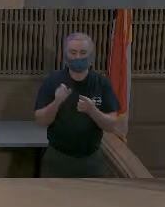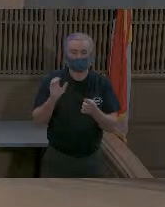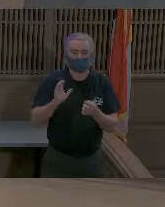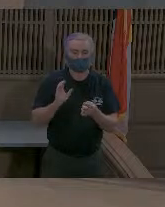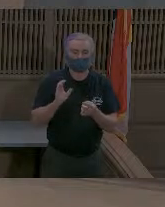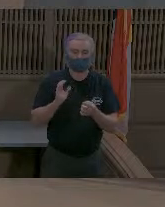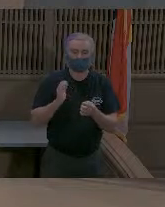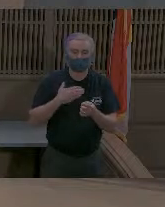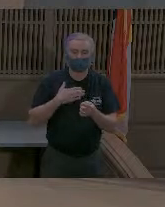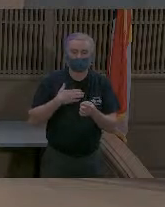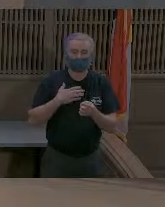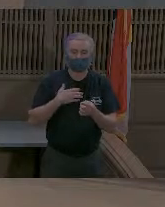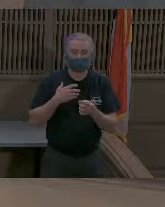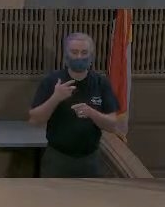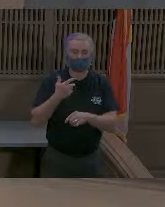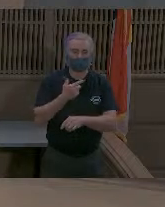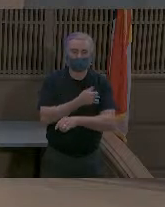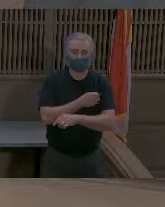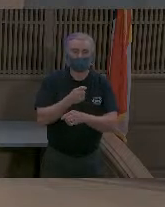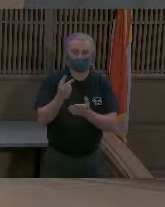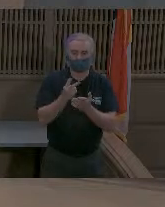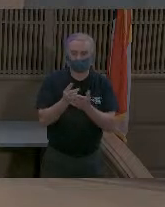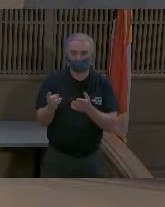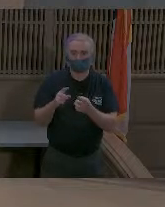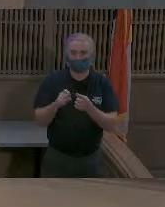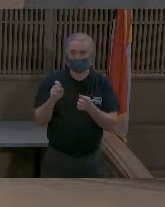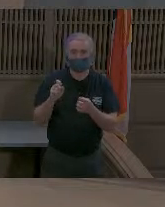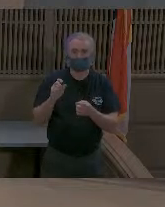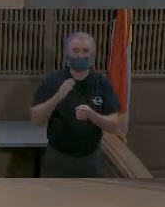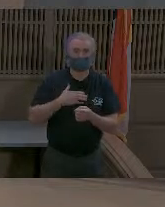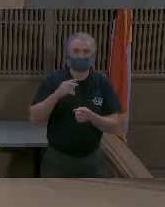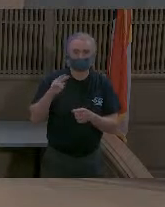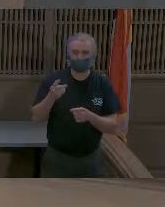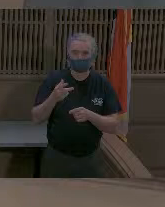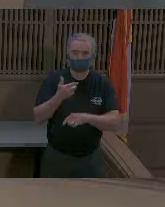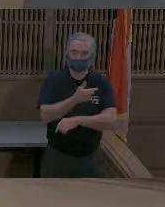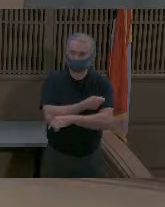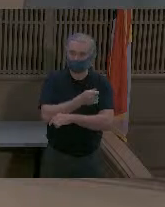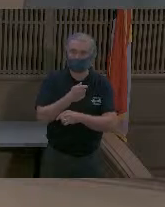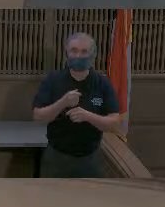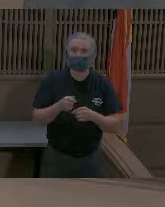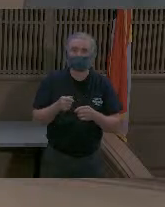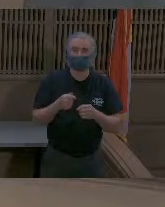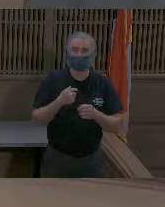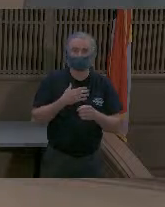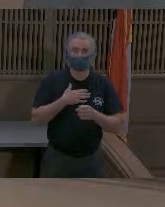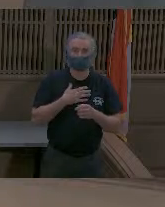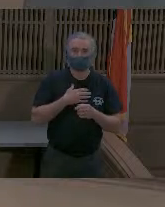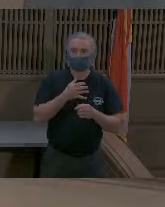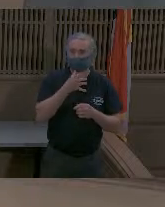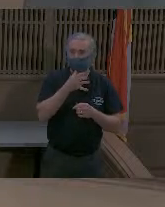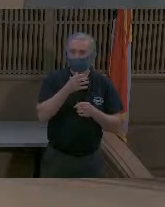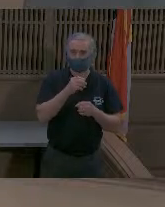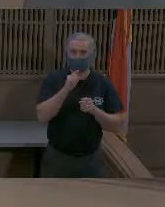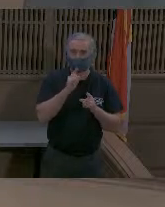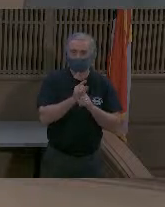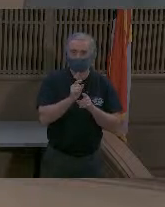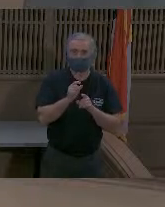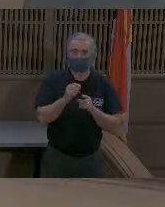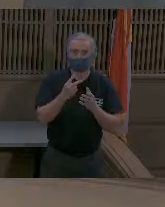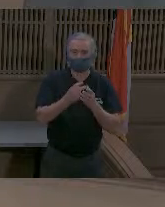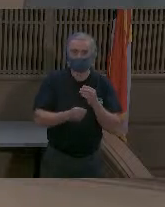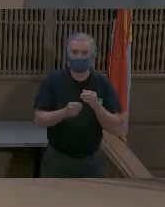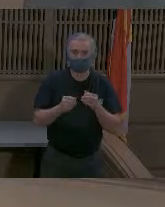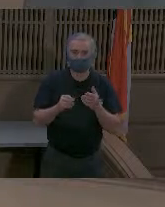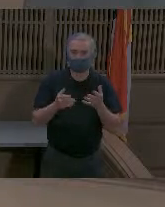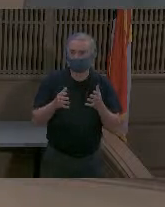and I'm still upright. My biggest endorsement, I get lots of questions, is that my mother and my sister have both gotten vaccinated, and